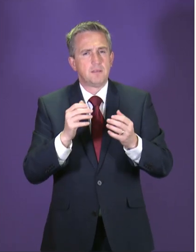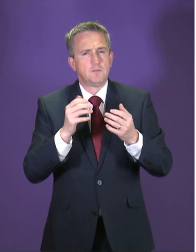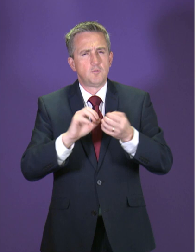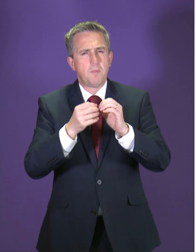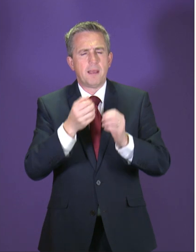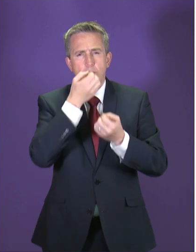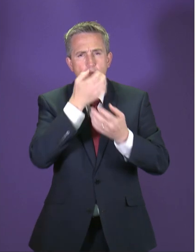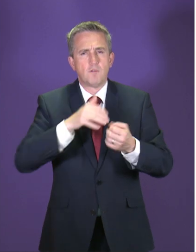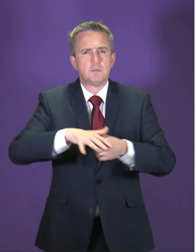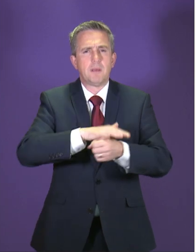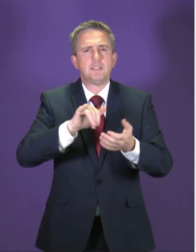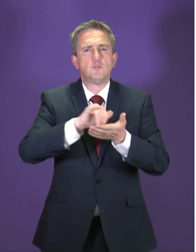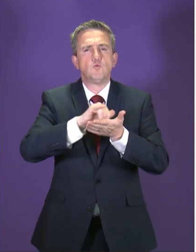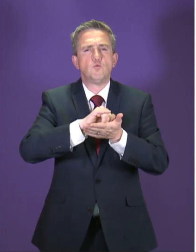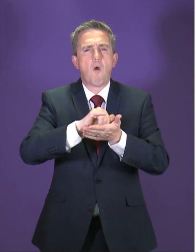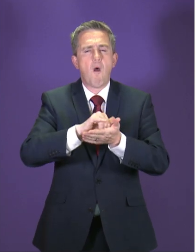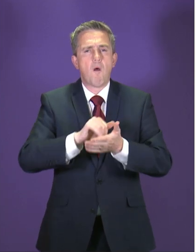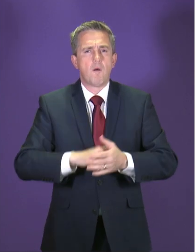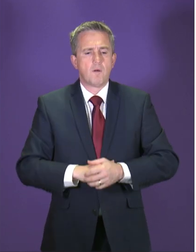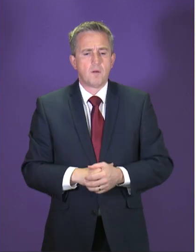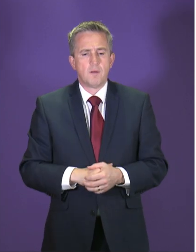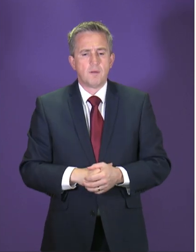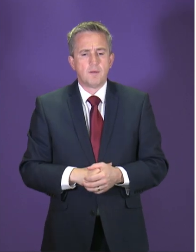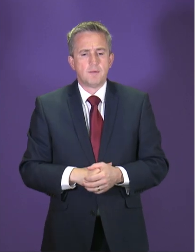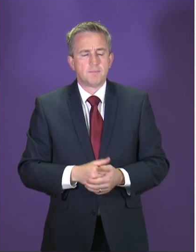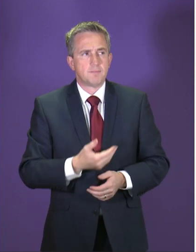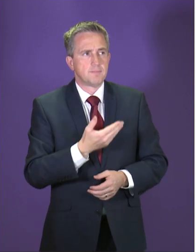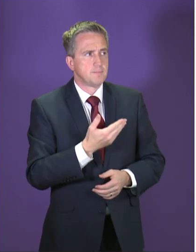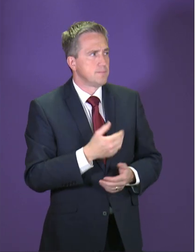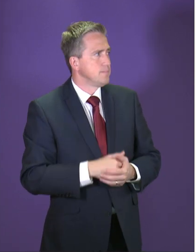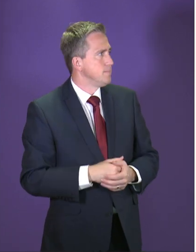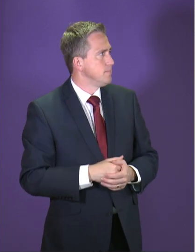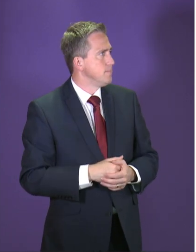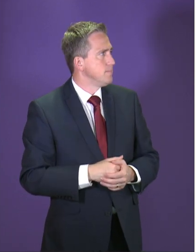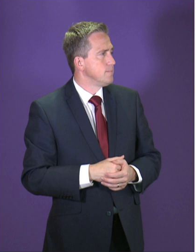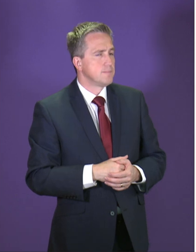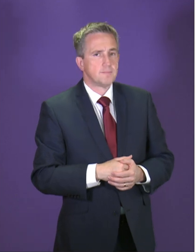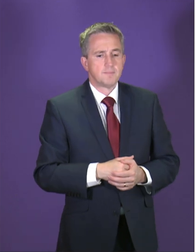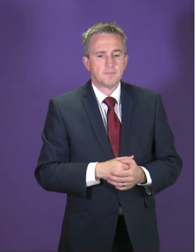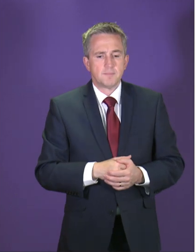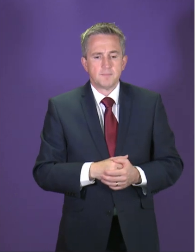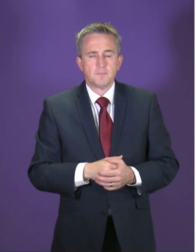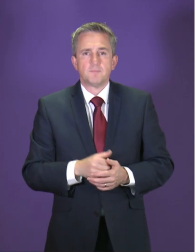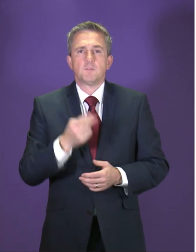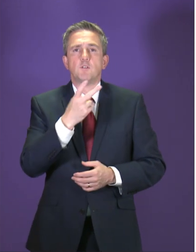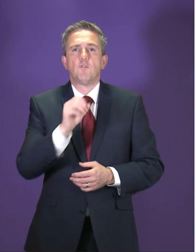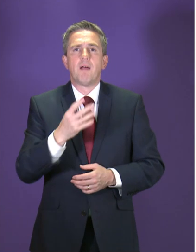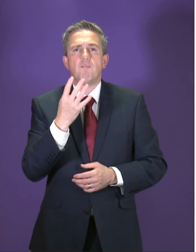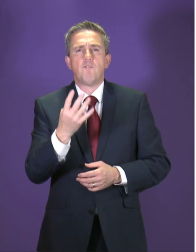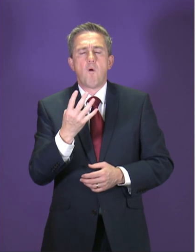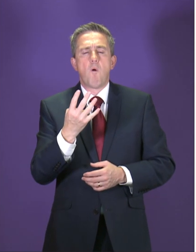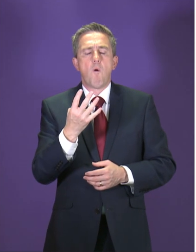in New York City. So we began to work on the High Line in about